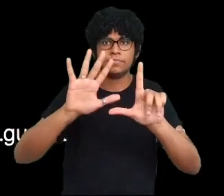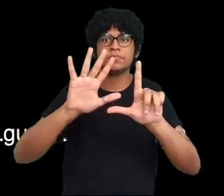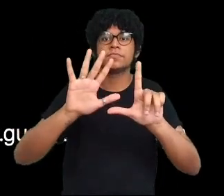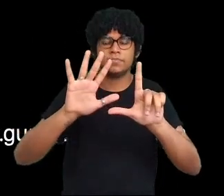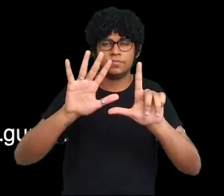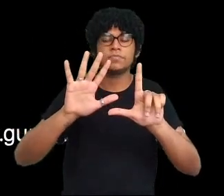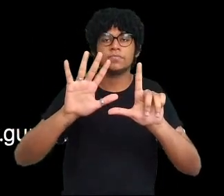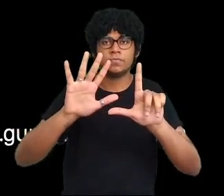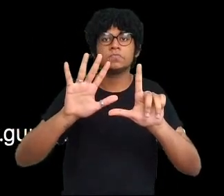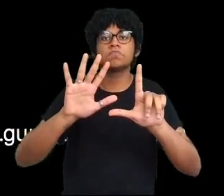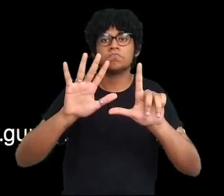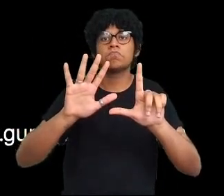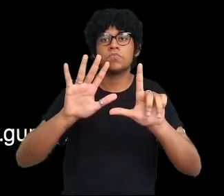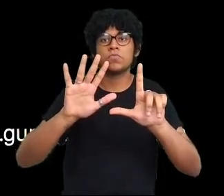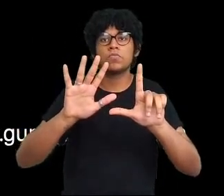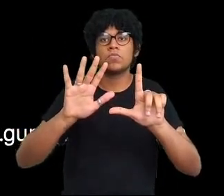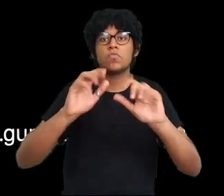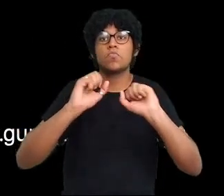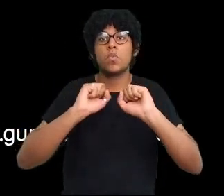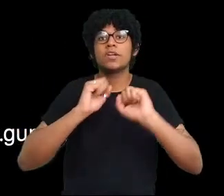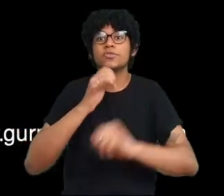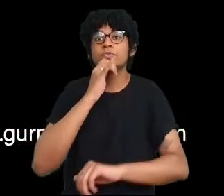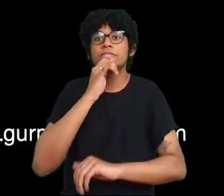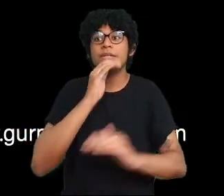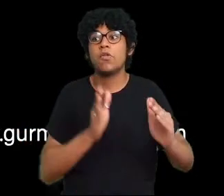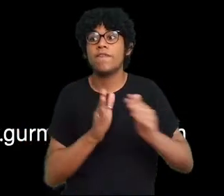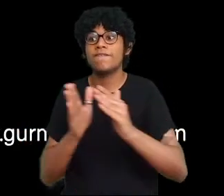path, projected path as well.